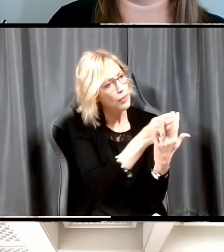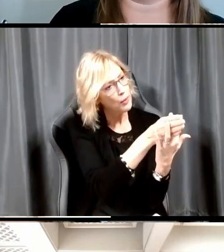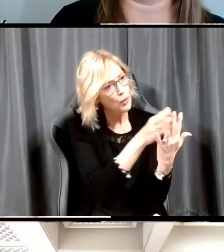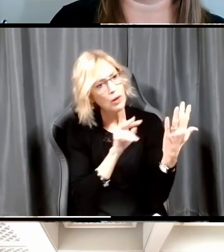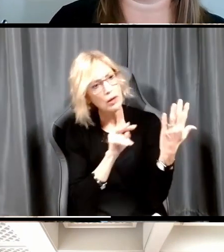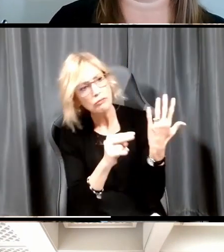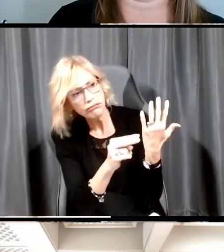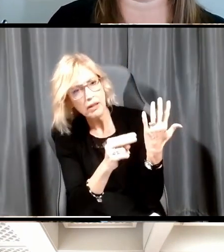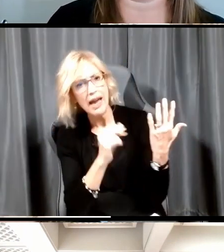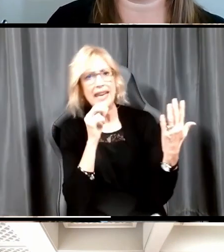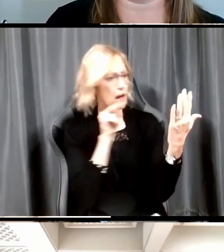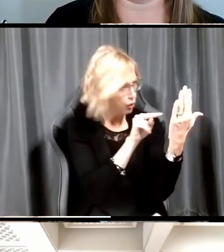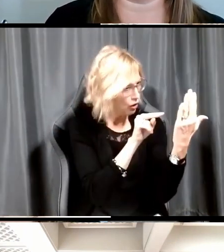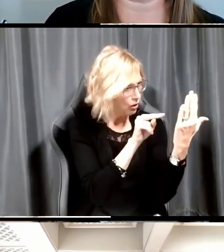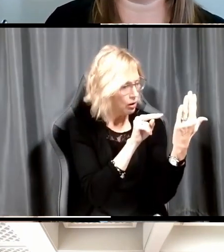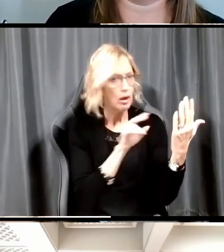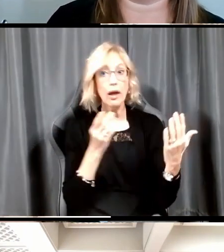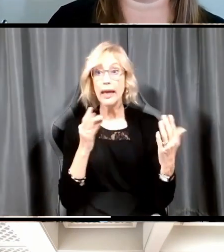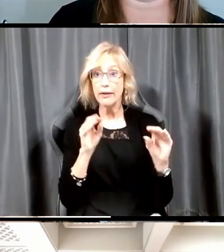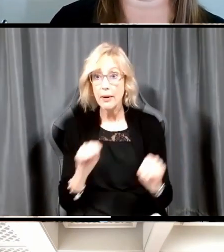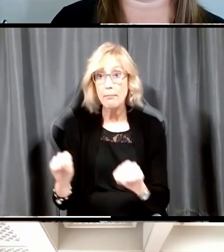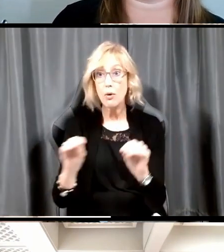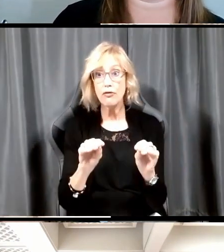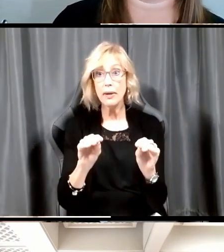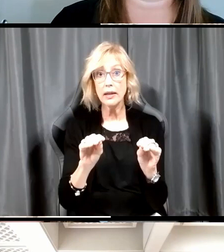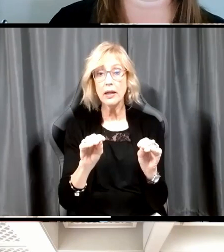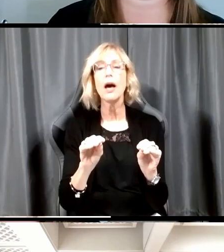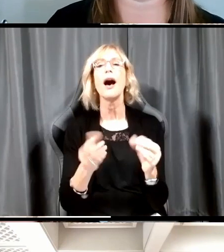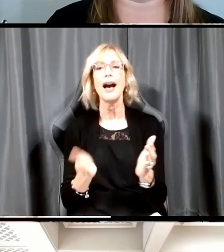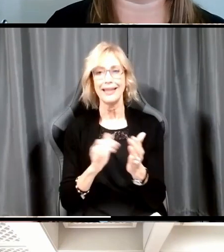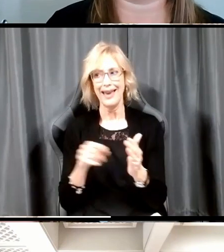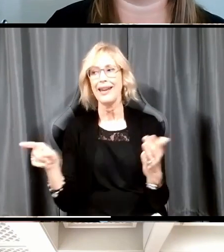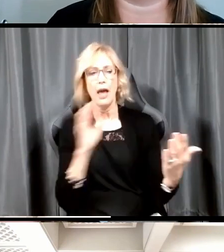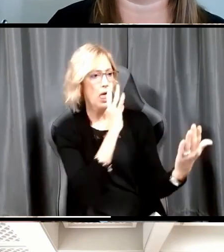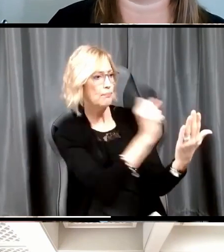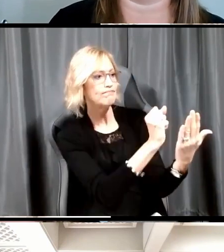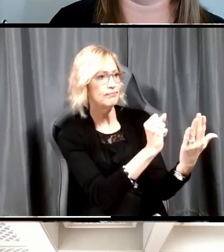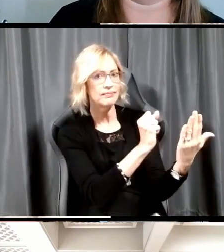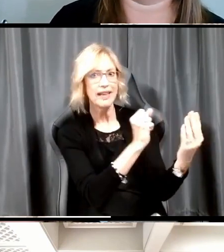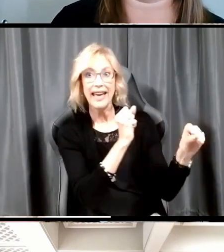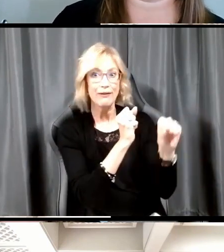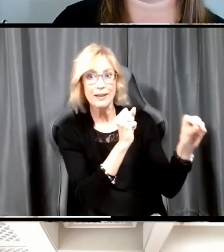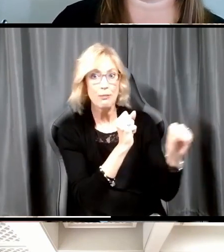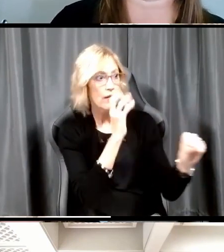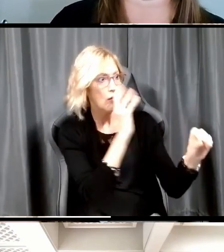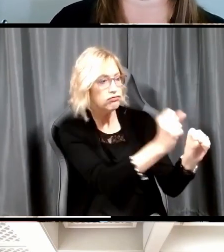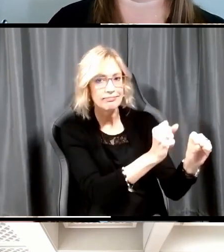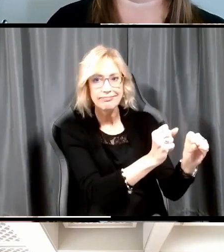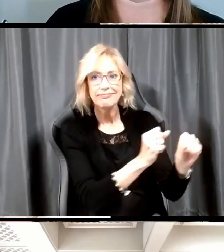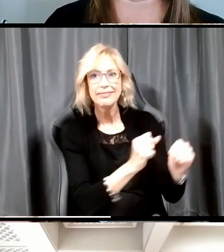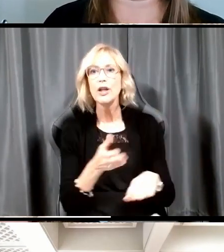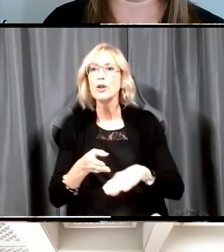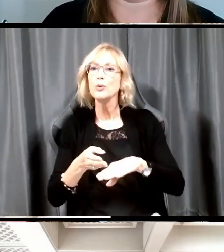the object. And so when you have movement, it gives, again, that attractability to get them to increase their